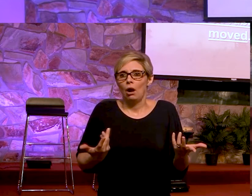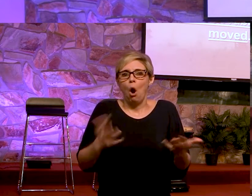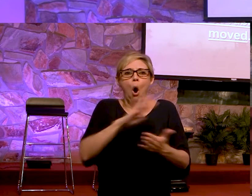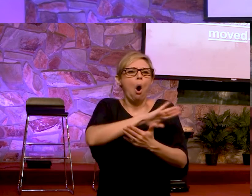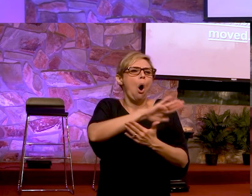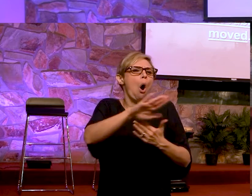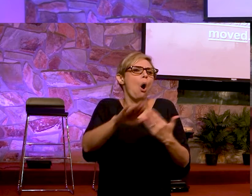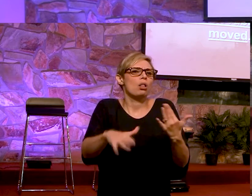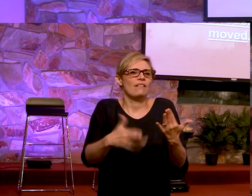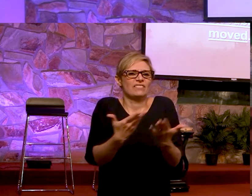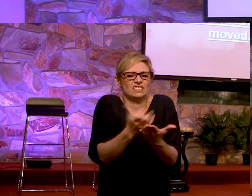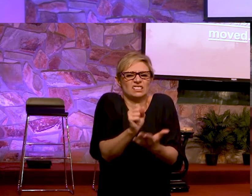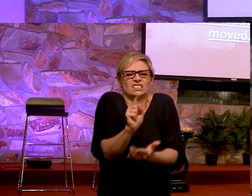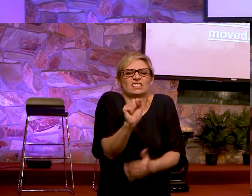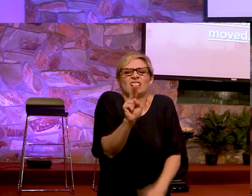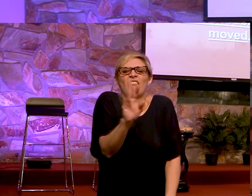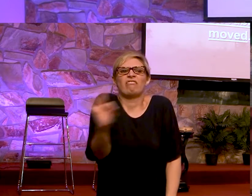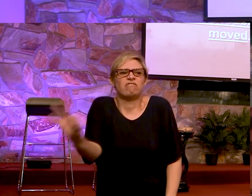weighed down.